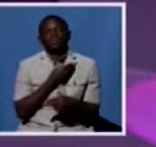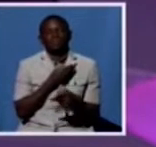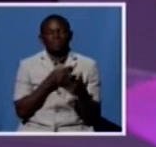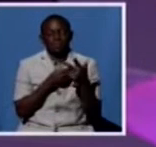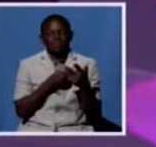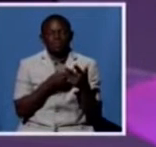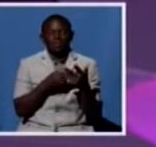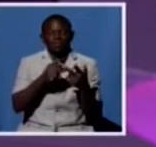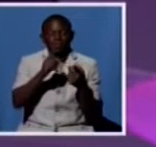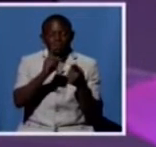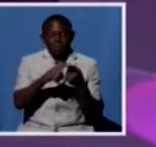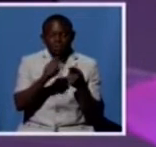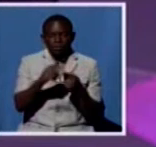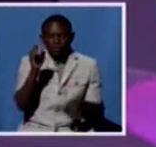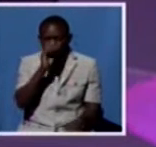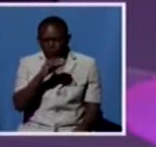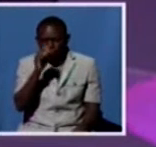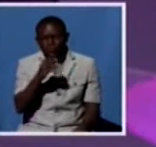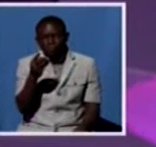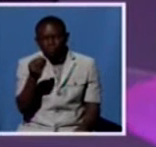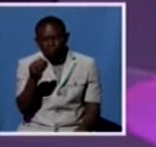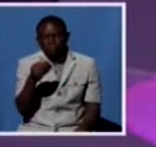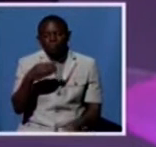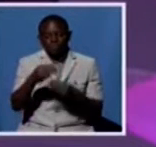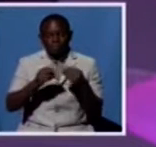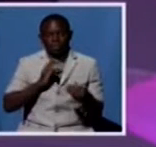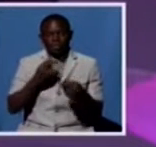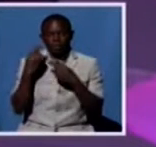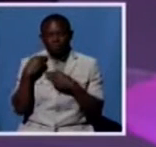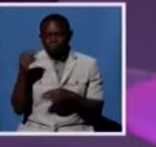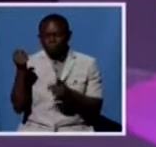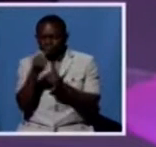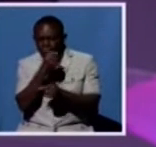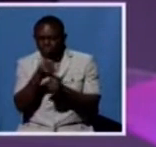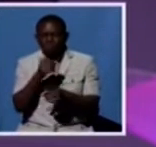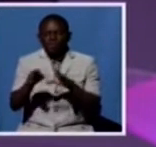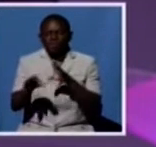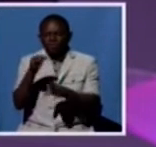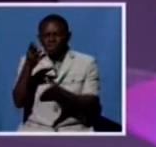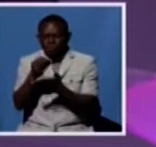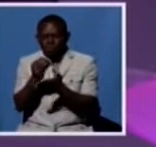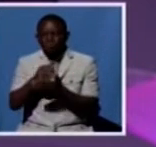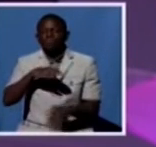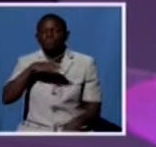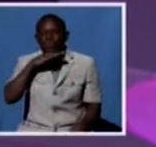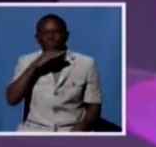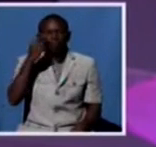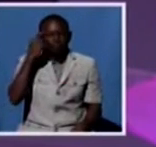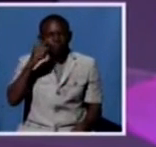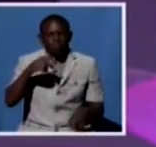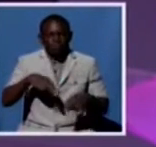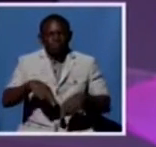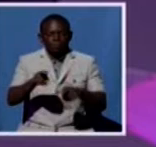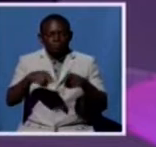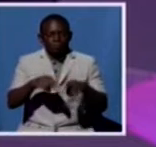are responsible to ensure that adequate funds are mobilized for the various road projects that are ongoing,